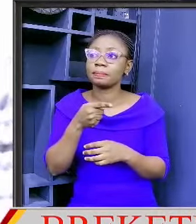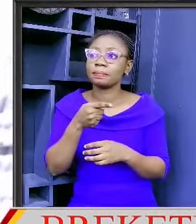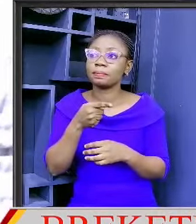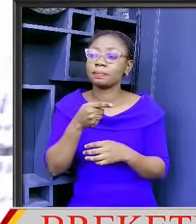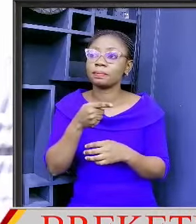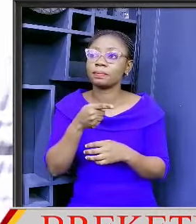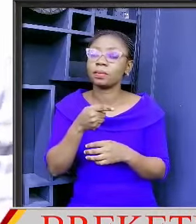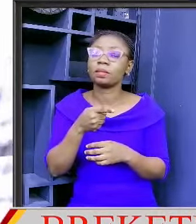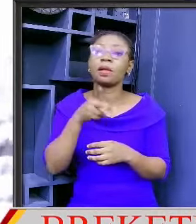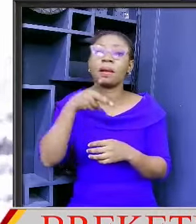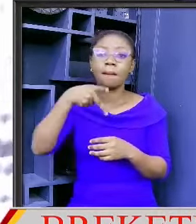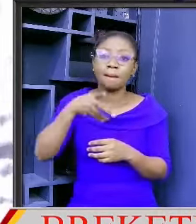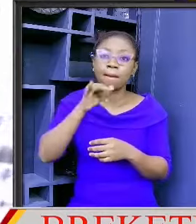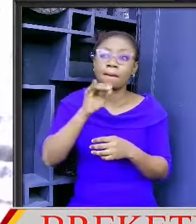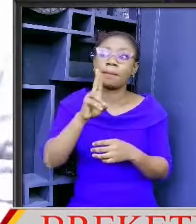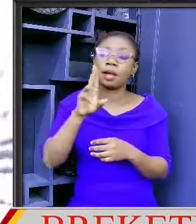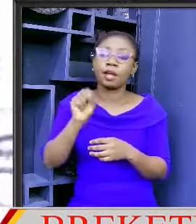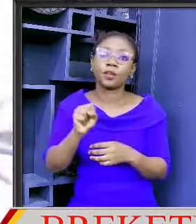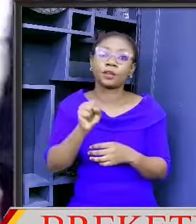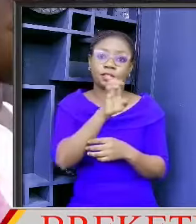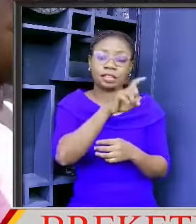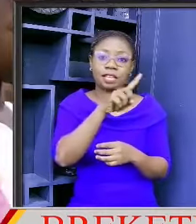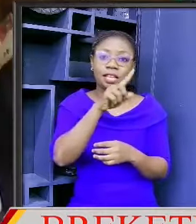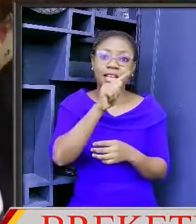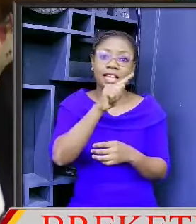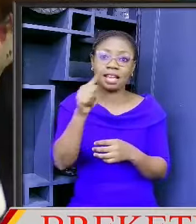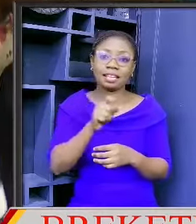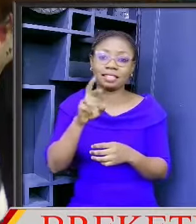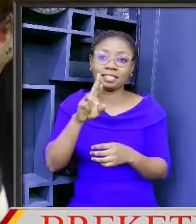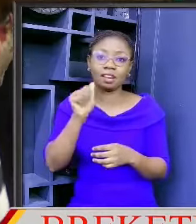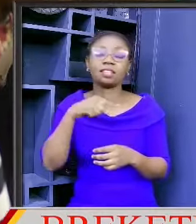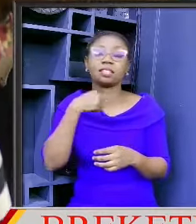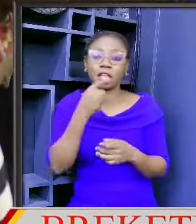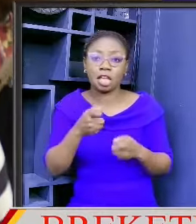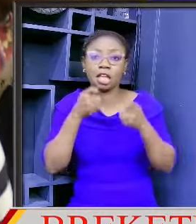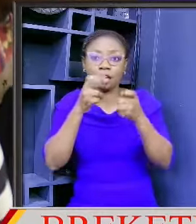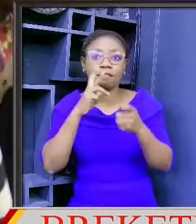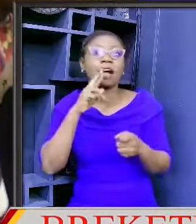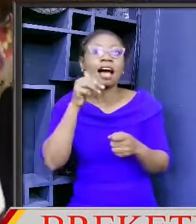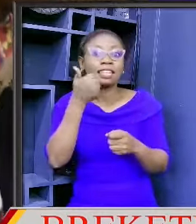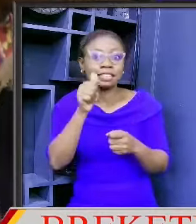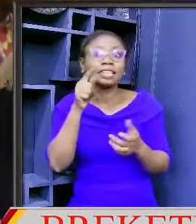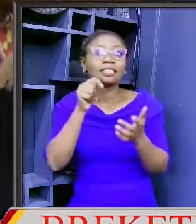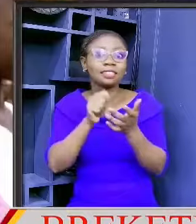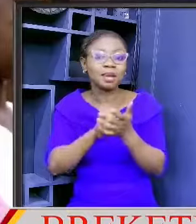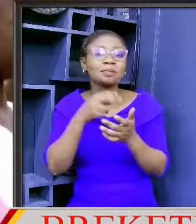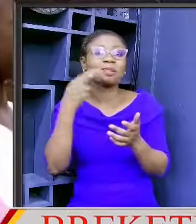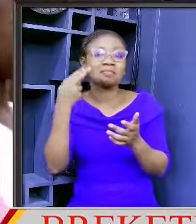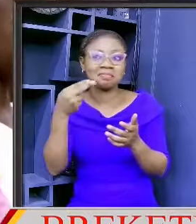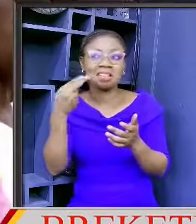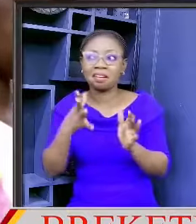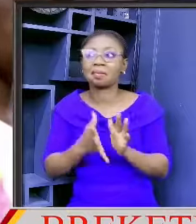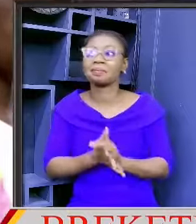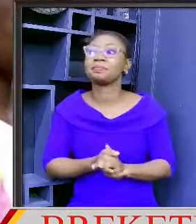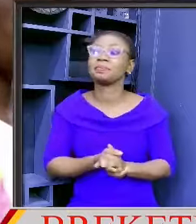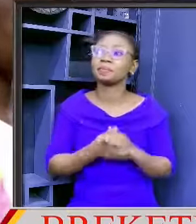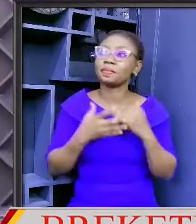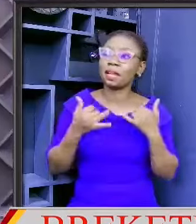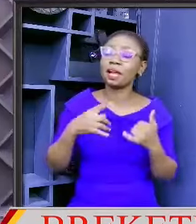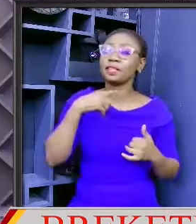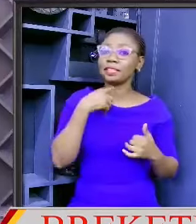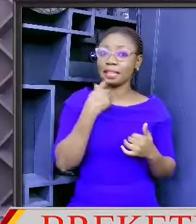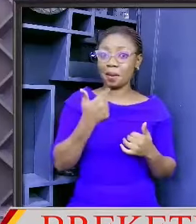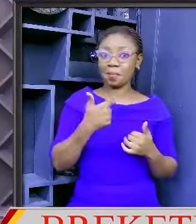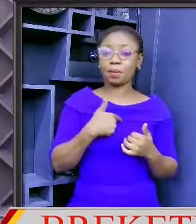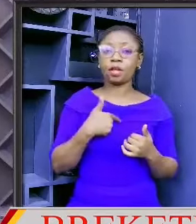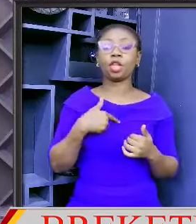Pious Ezra said we should give her 10,000. See, 10,000 naira. Thank you, sir. God bless you, sir. Tell me, in the